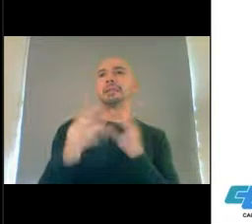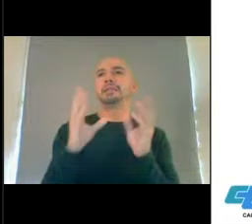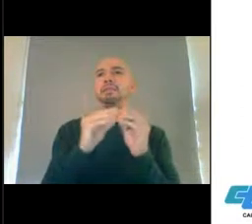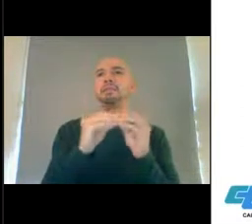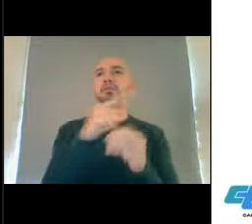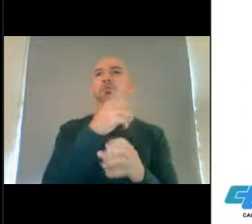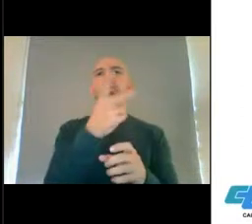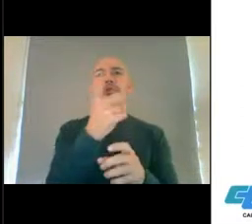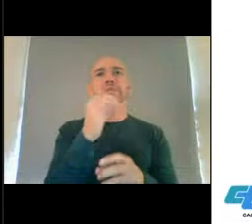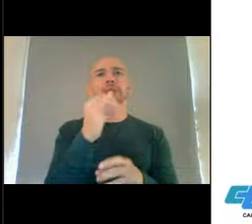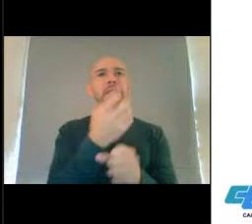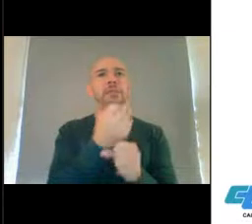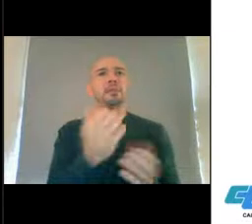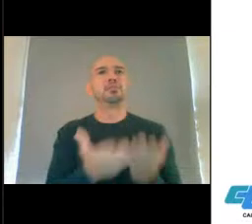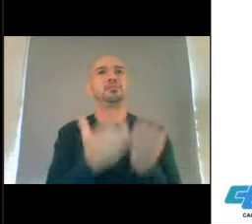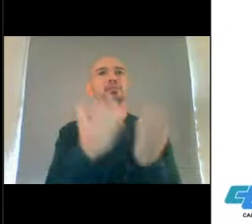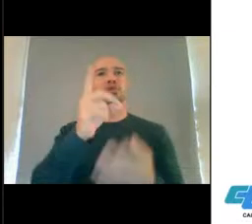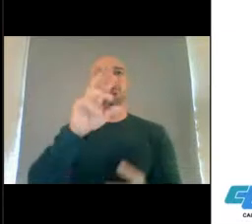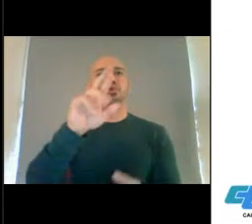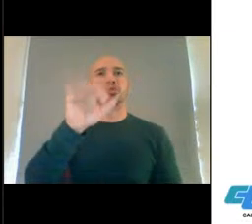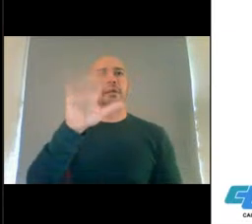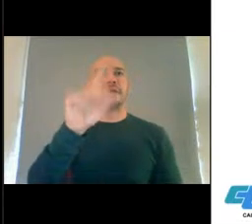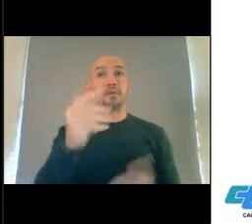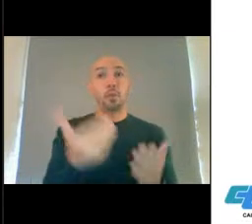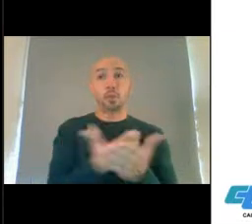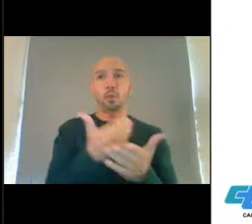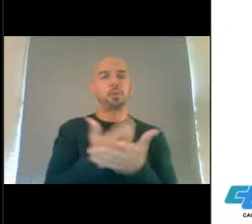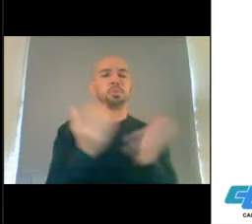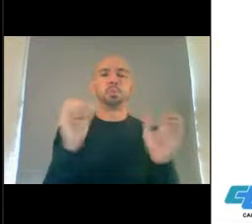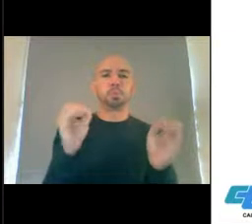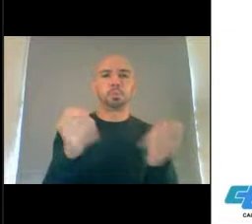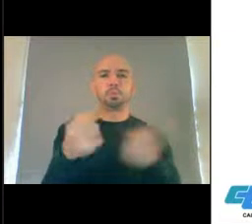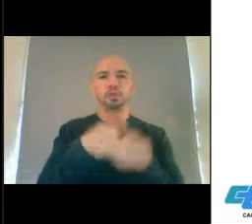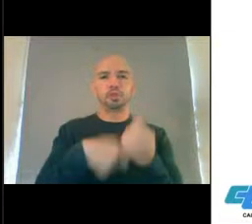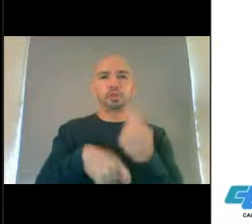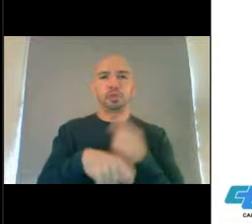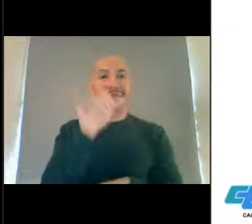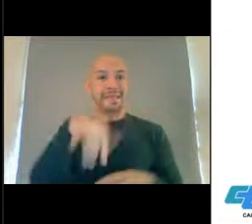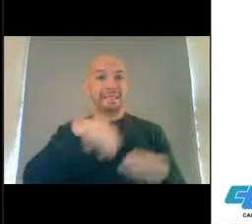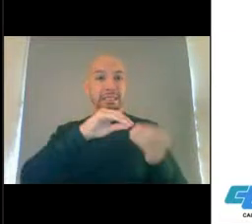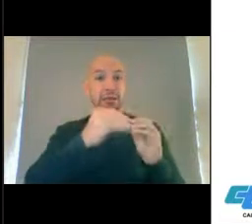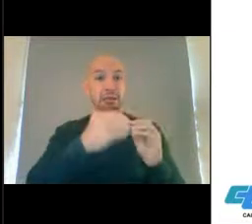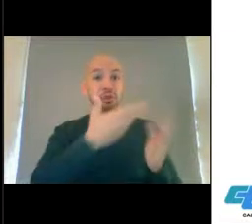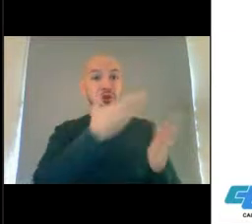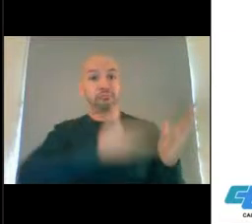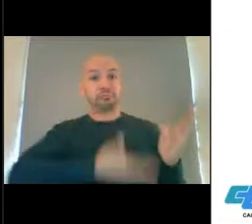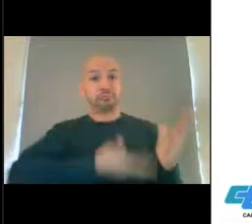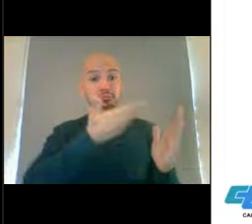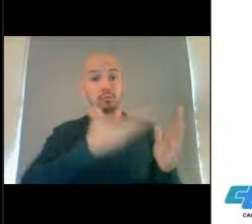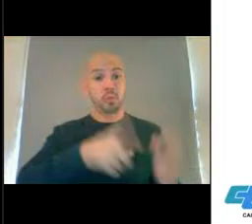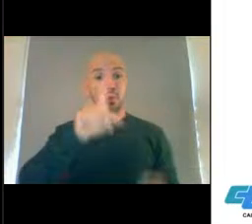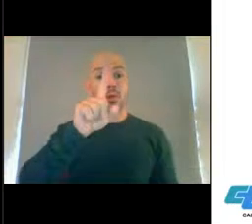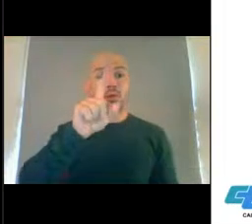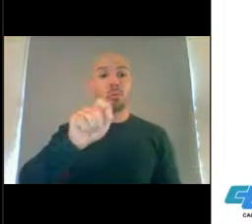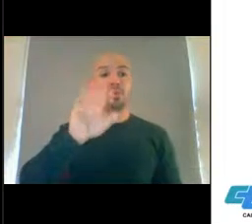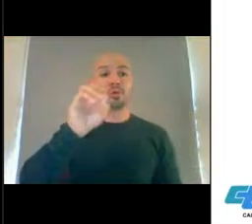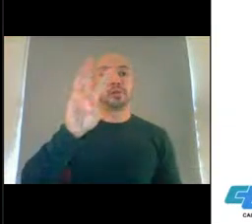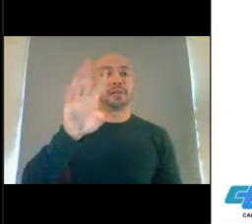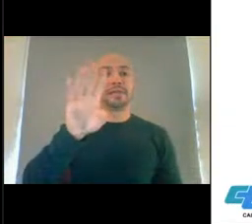june nothing has changed these are the numbers uh 1.06